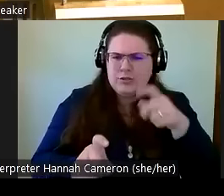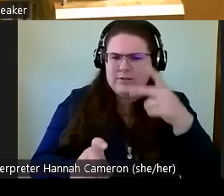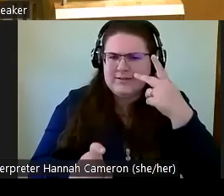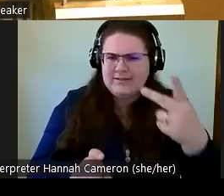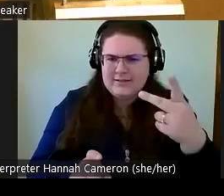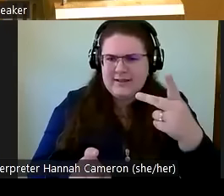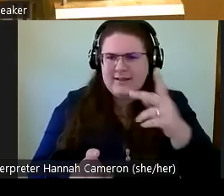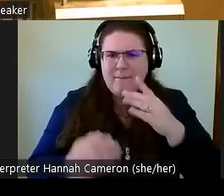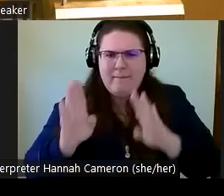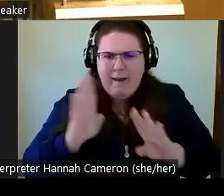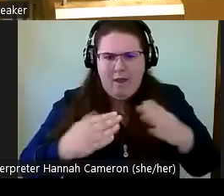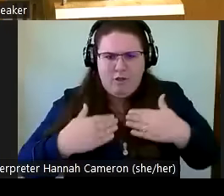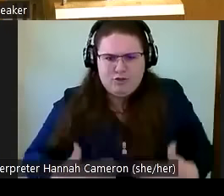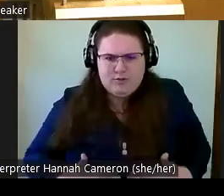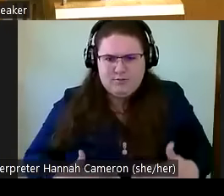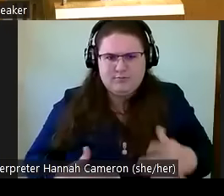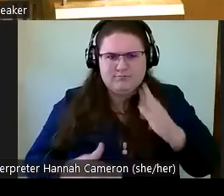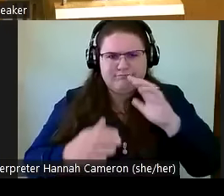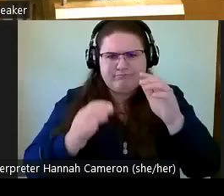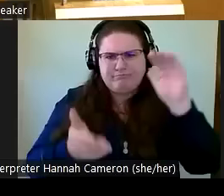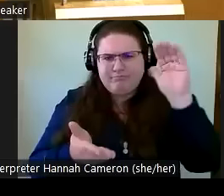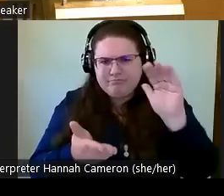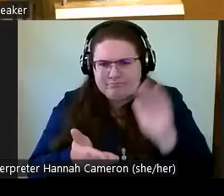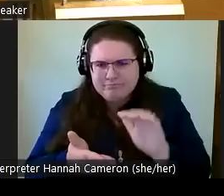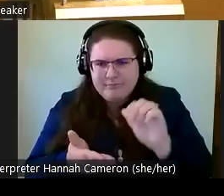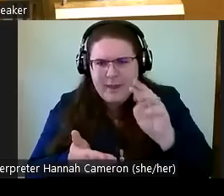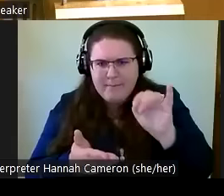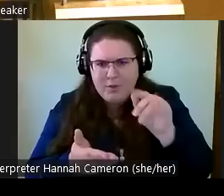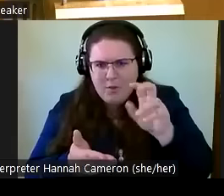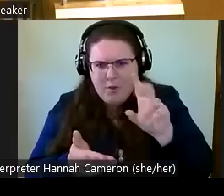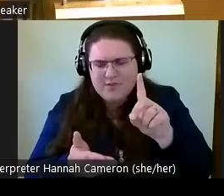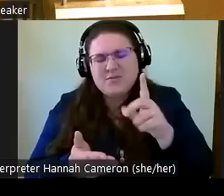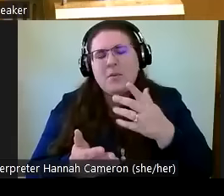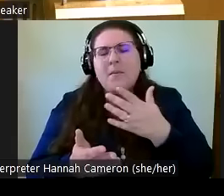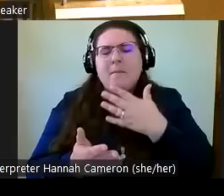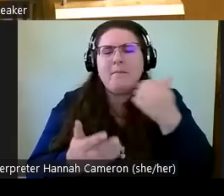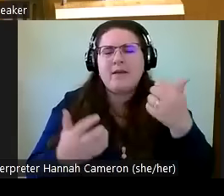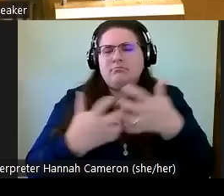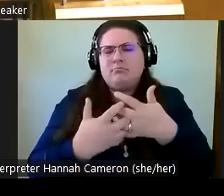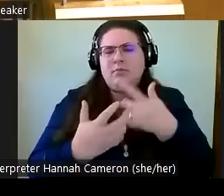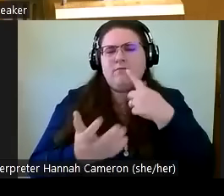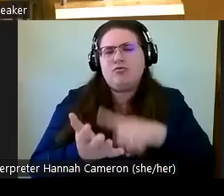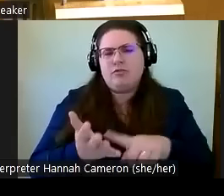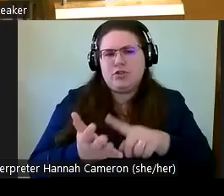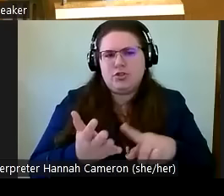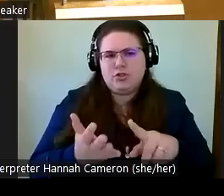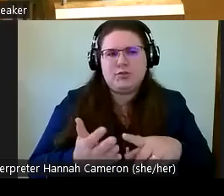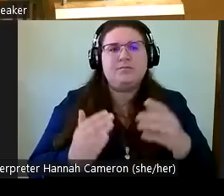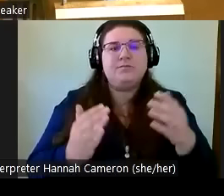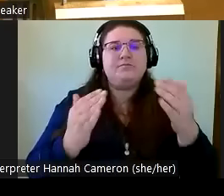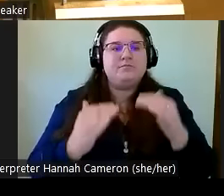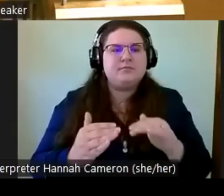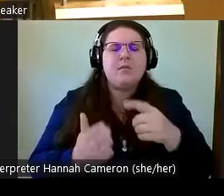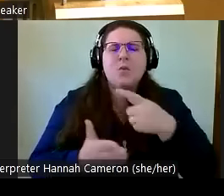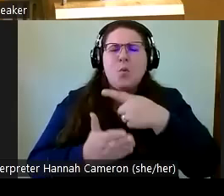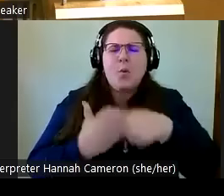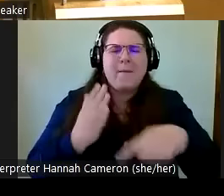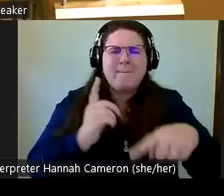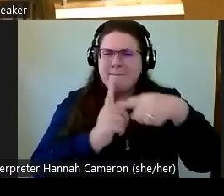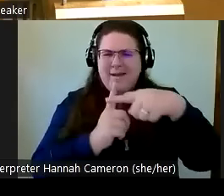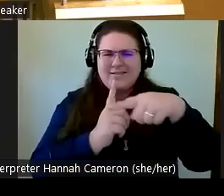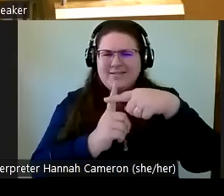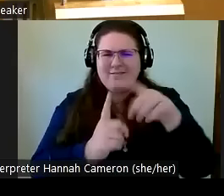talked a little bit about why it is that we care and how we use these both in the clinic and the research space. Next, I'm going to talk about what a positive biomarker